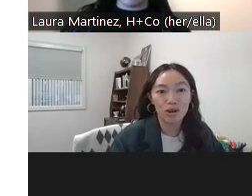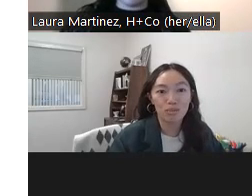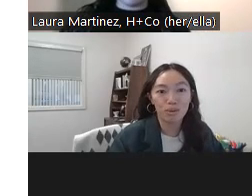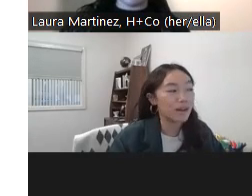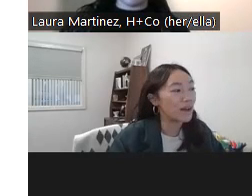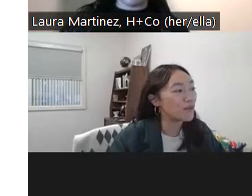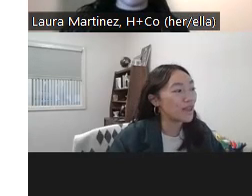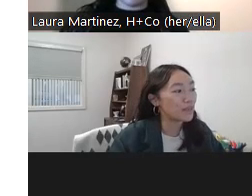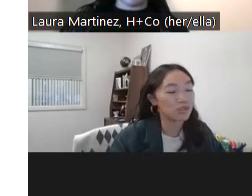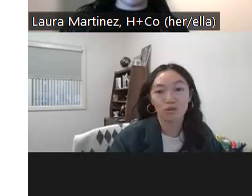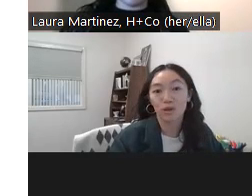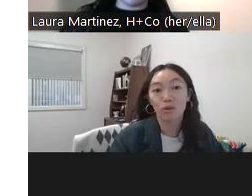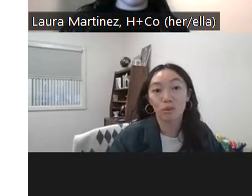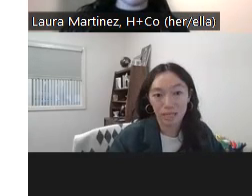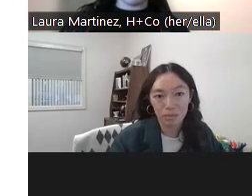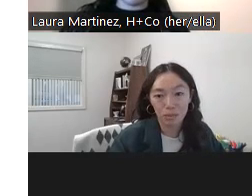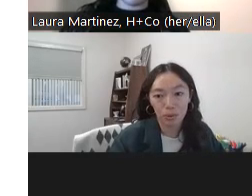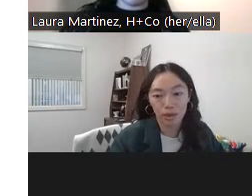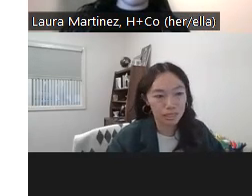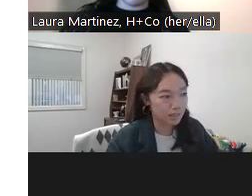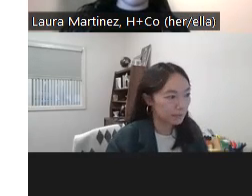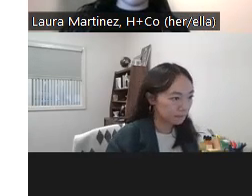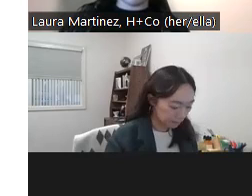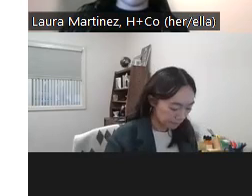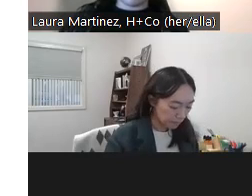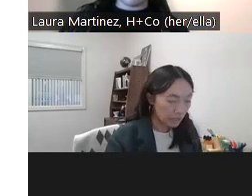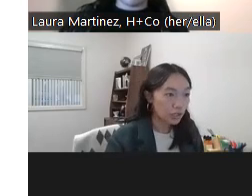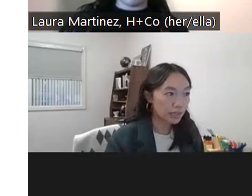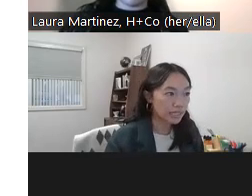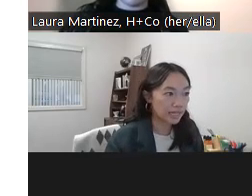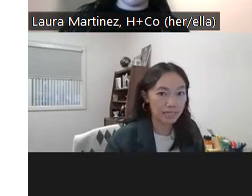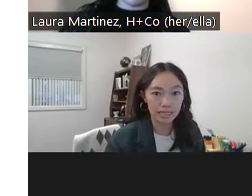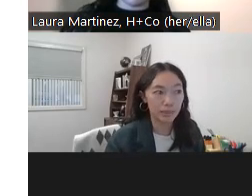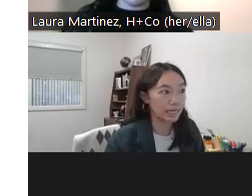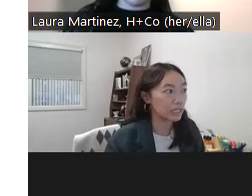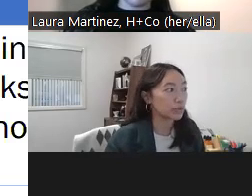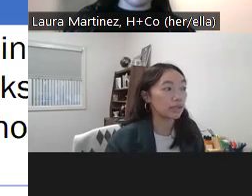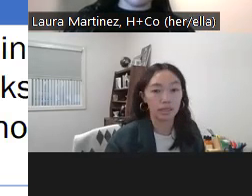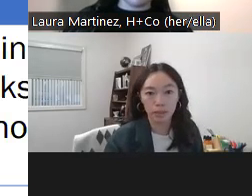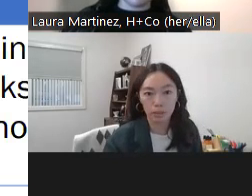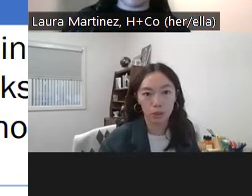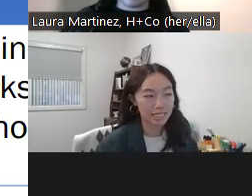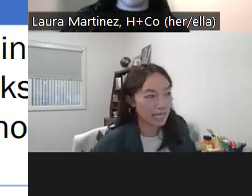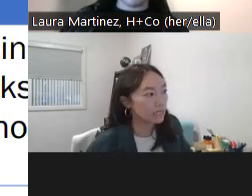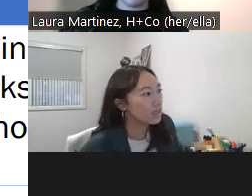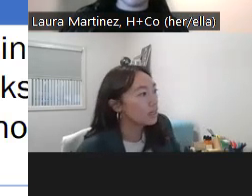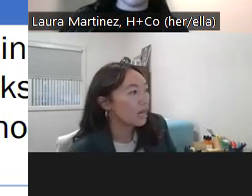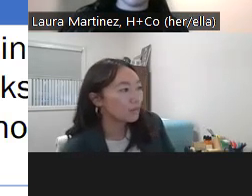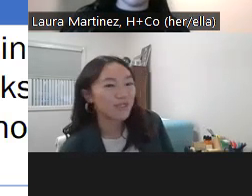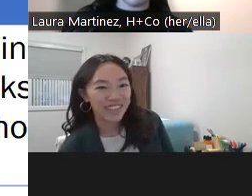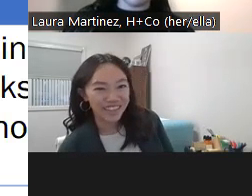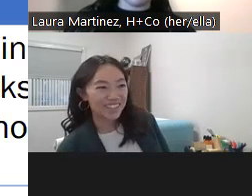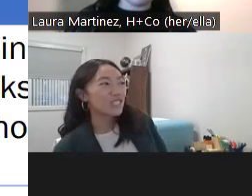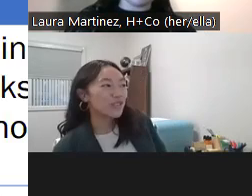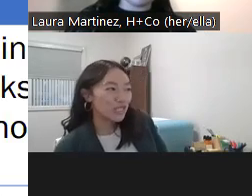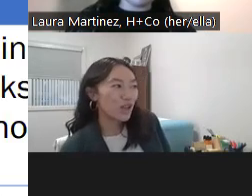tune-in, tune-up and passenger vehicle replacement programs. And so on these next slides, I'm going to get into a little bit more detail.